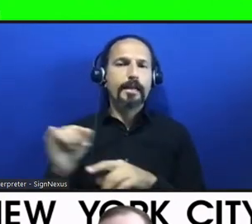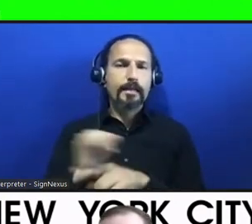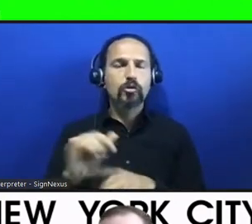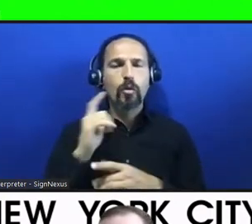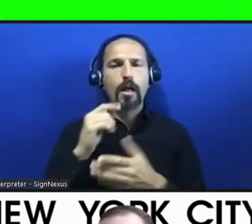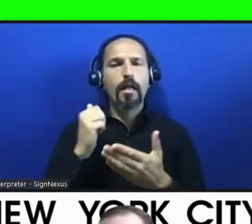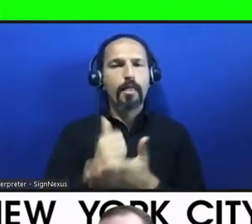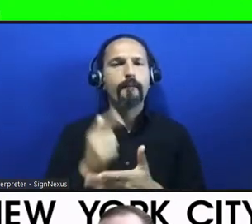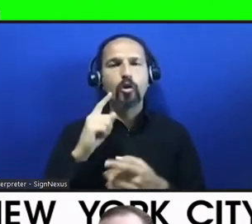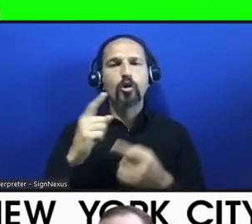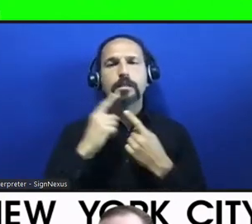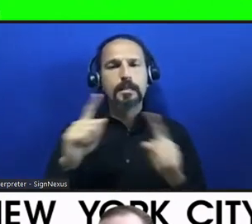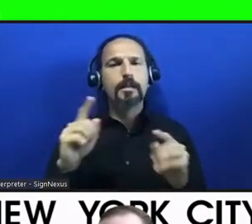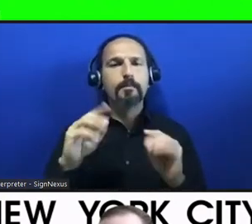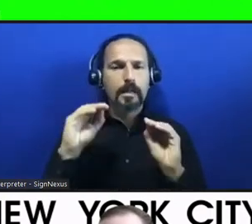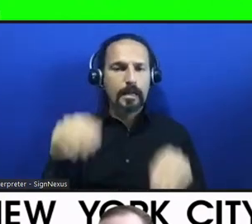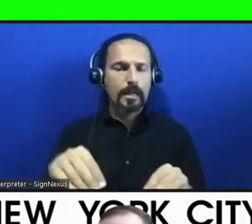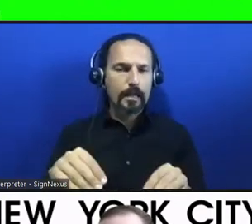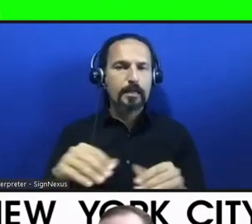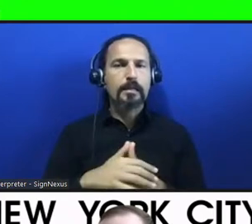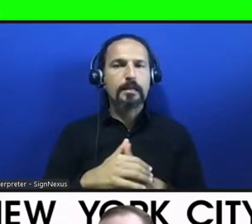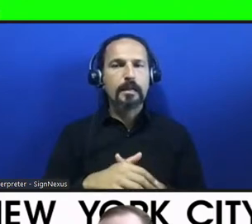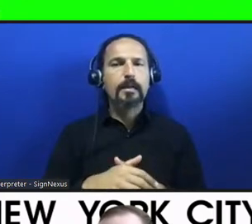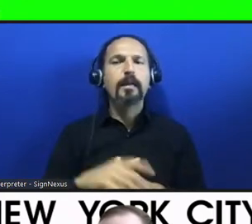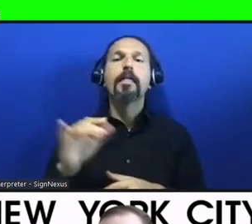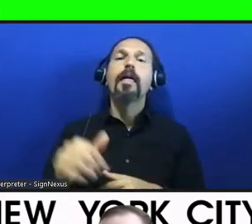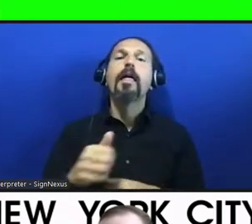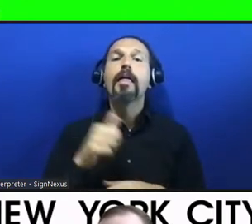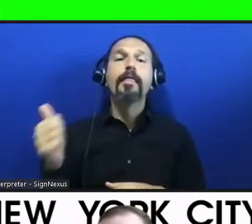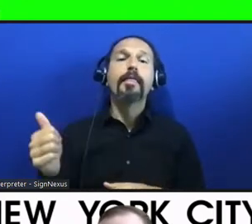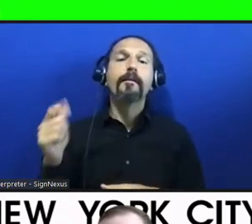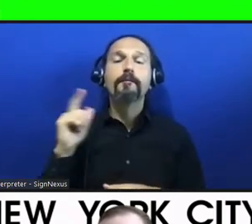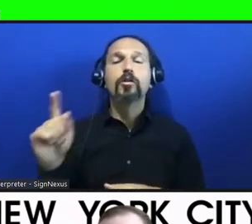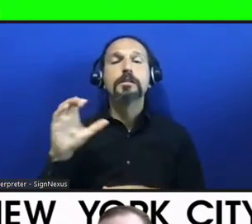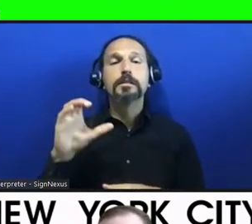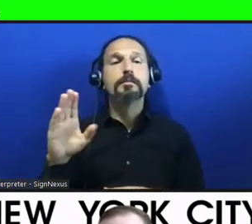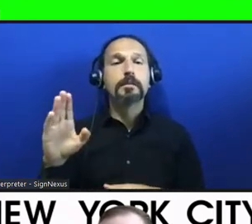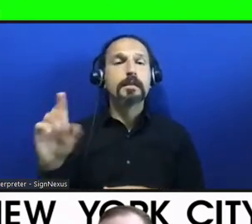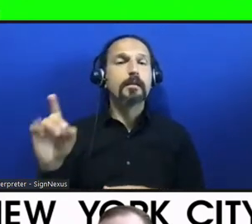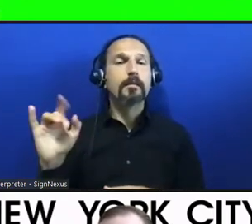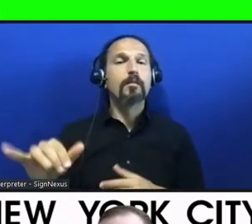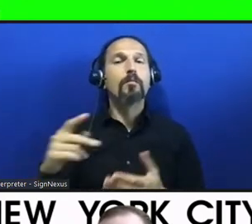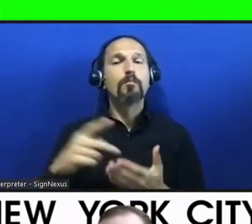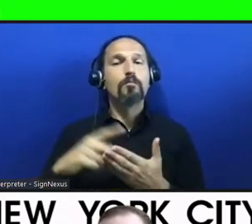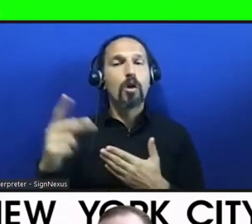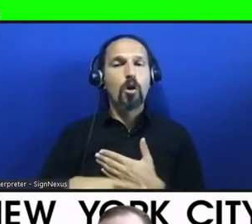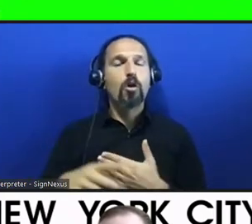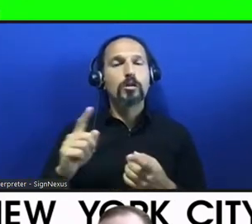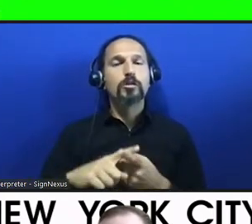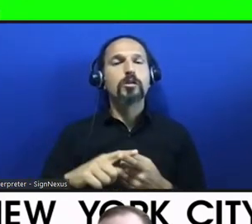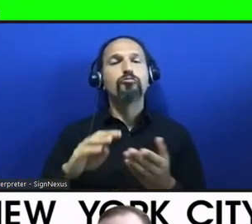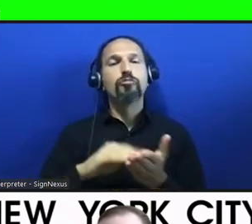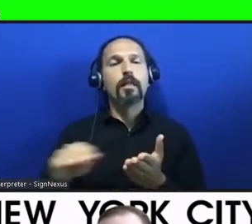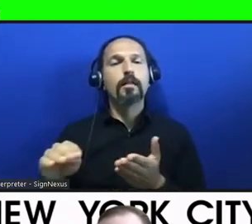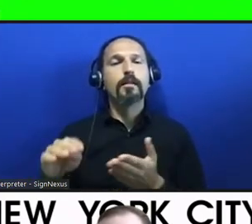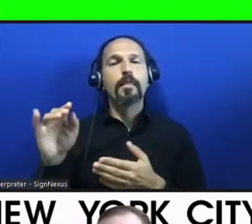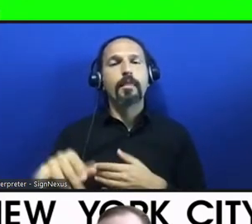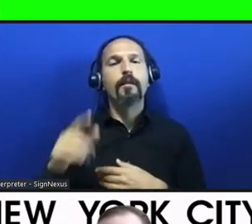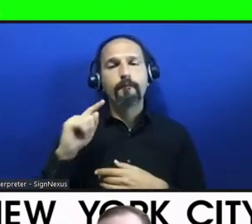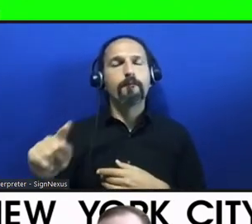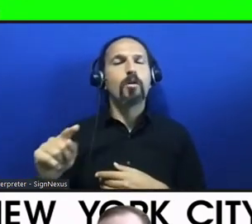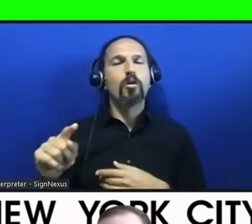towards successful implementation secondly because the Central Business tolling program aids to relieve congestion in the zone